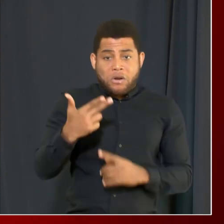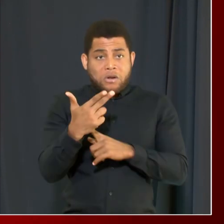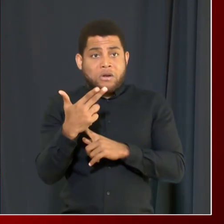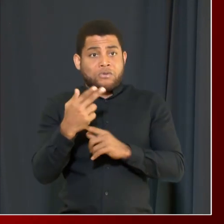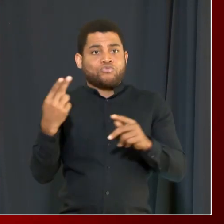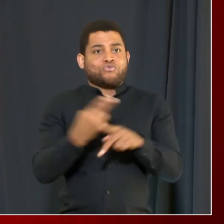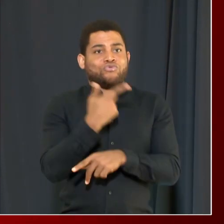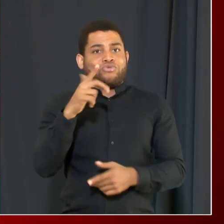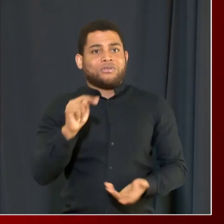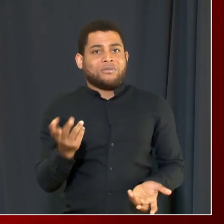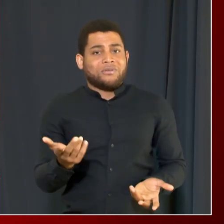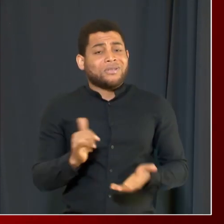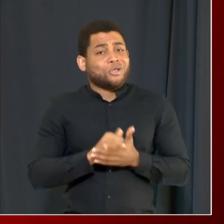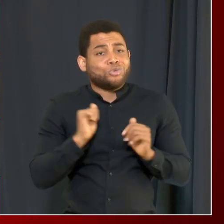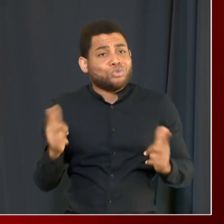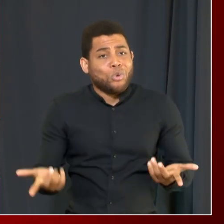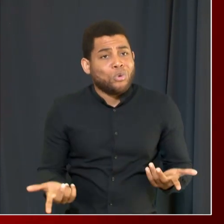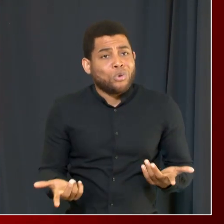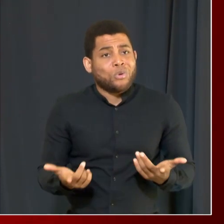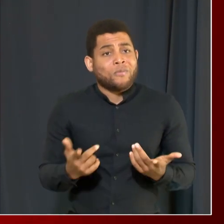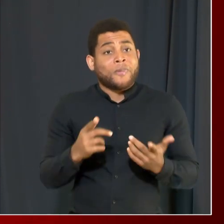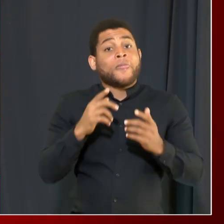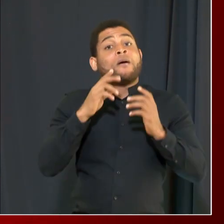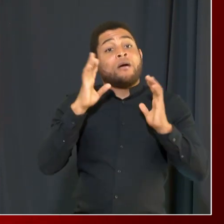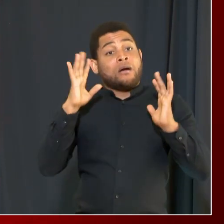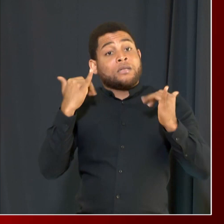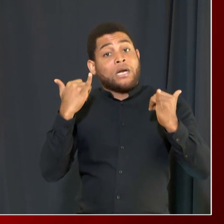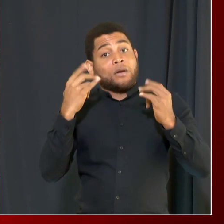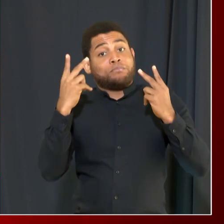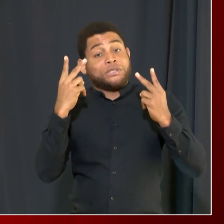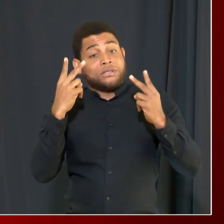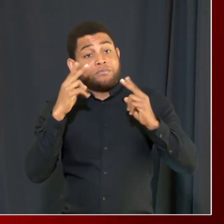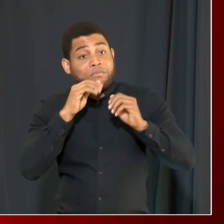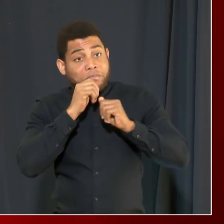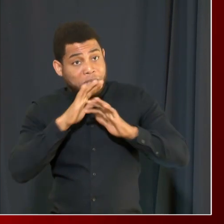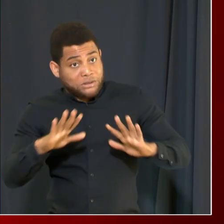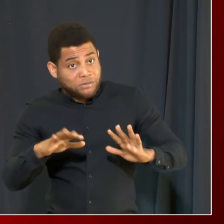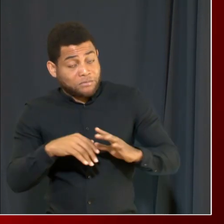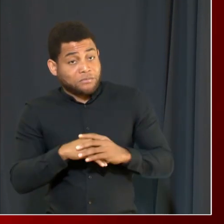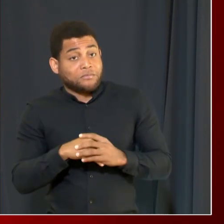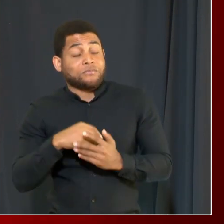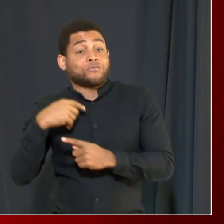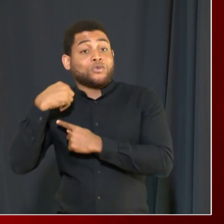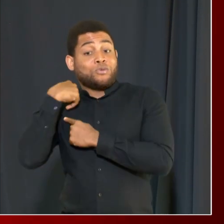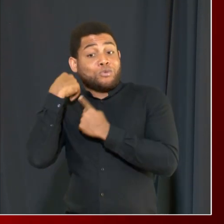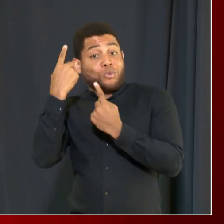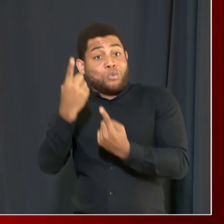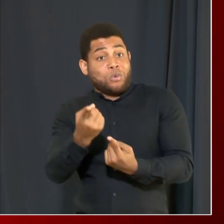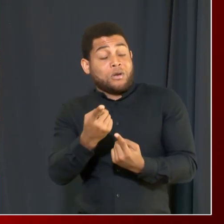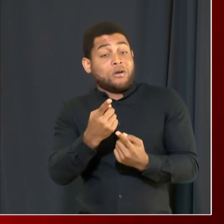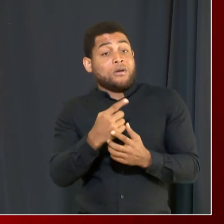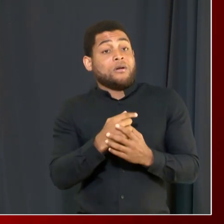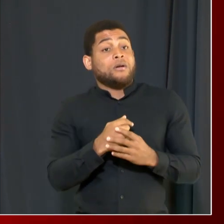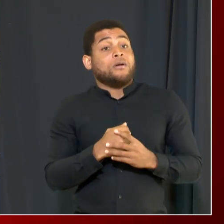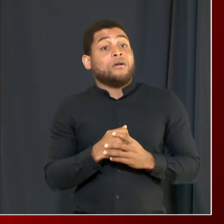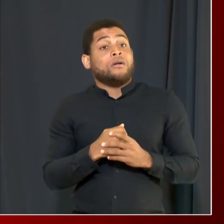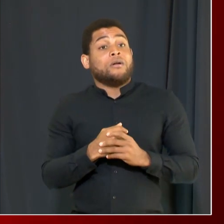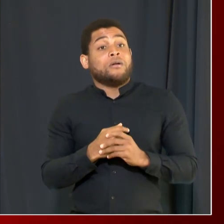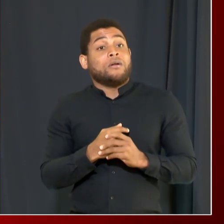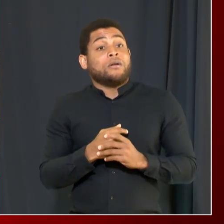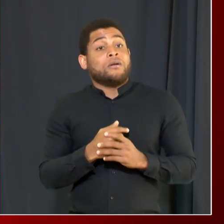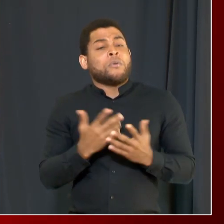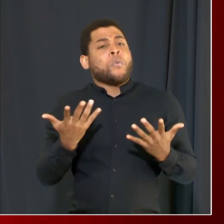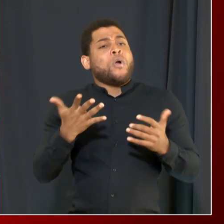Peace and blessings. Peace and blessings. Peace and Right here. blessings. Yep. Empirically, thank you. What aspects of the